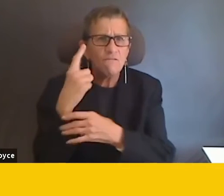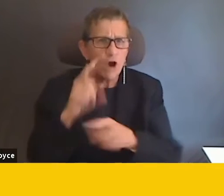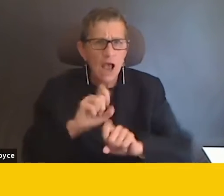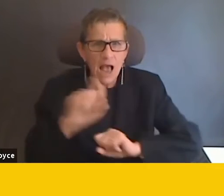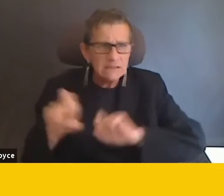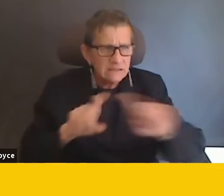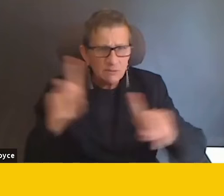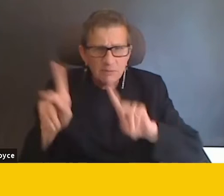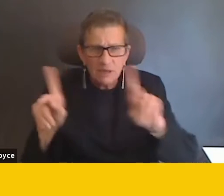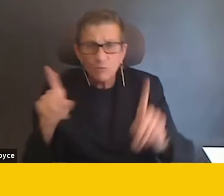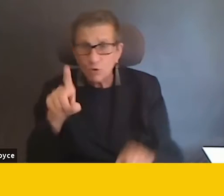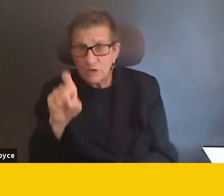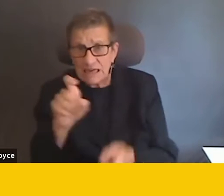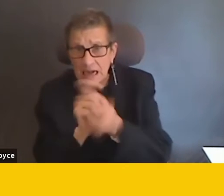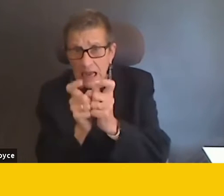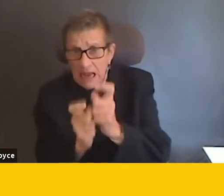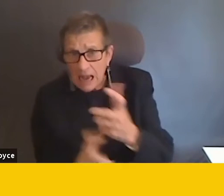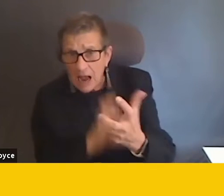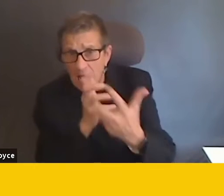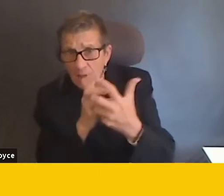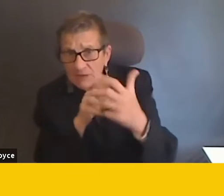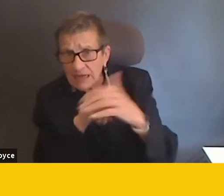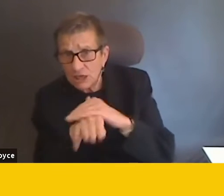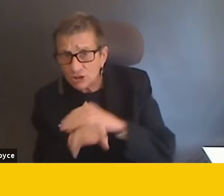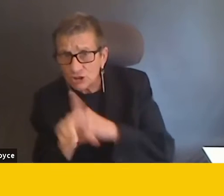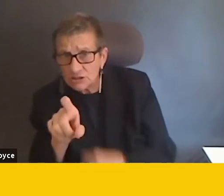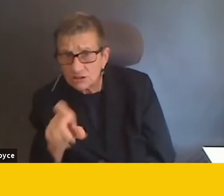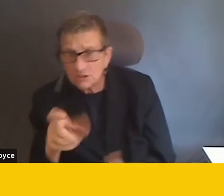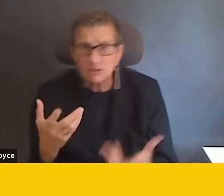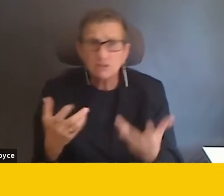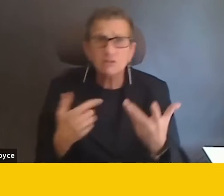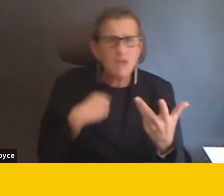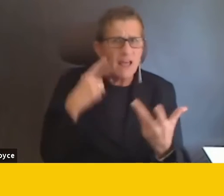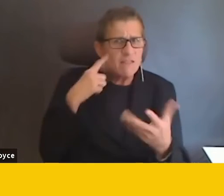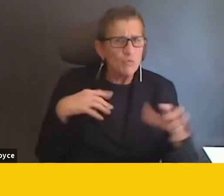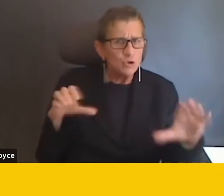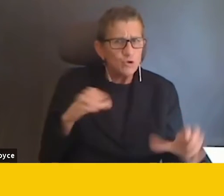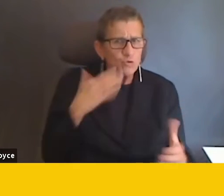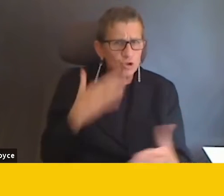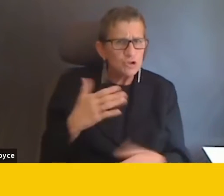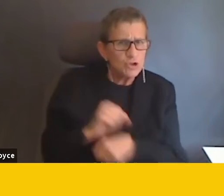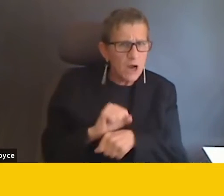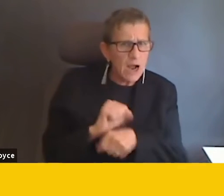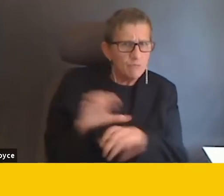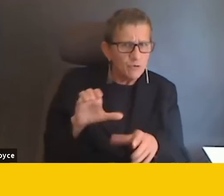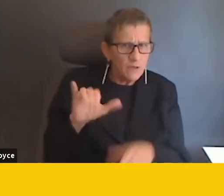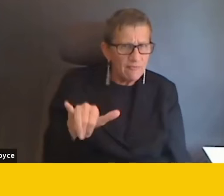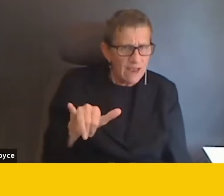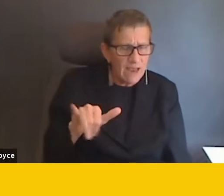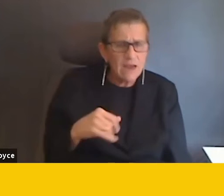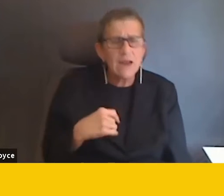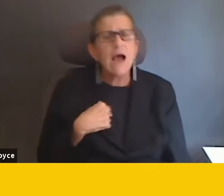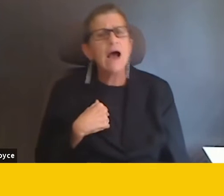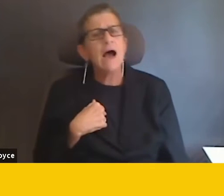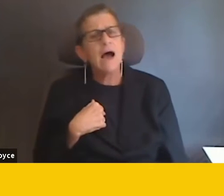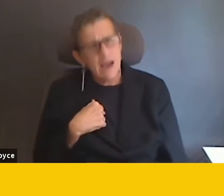need accommodations. I think we're doing a good job in doing that. I do think the